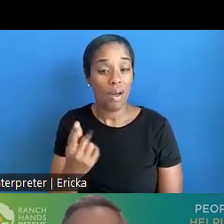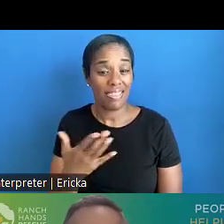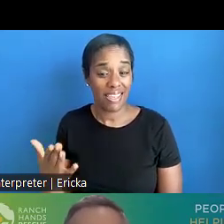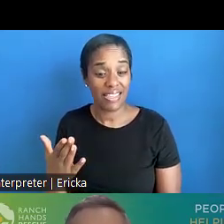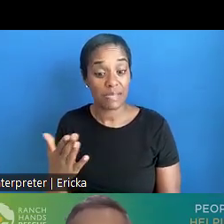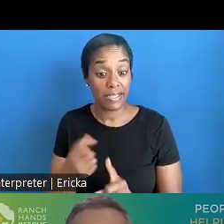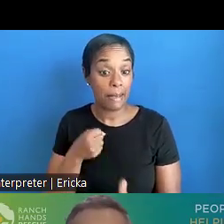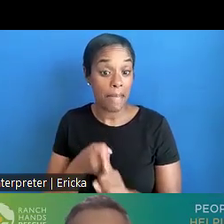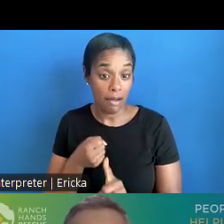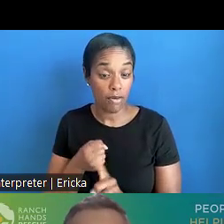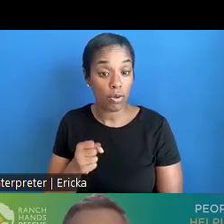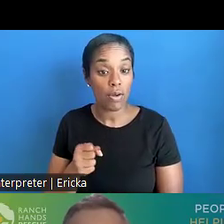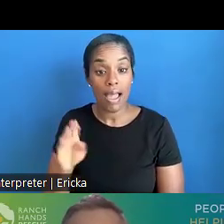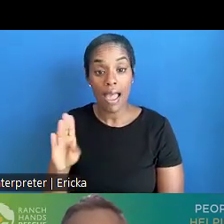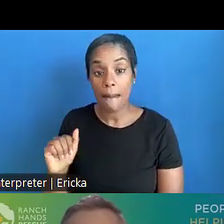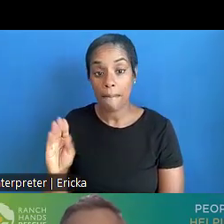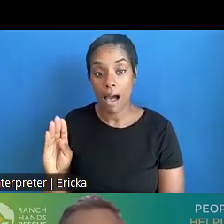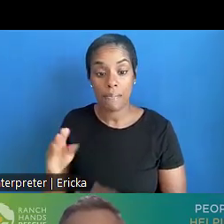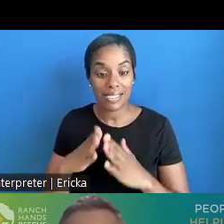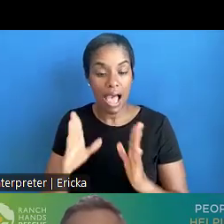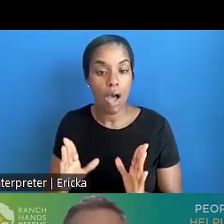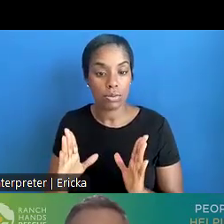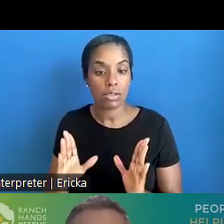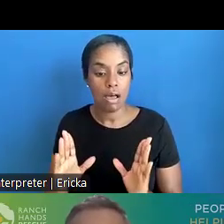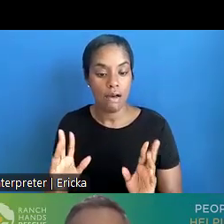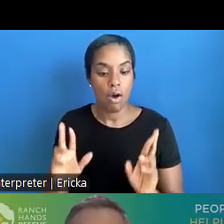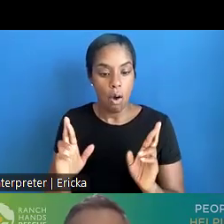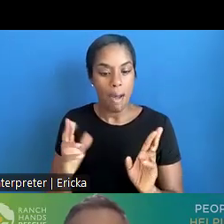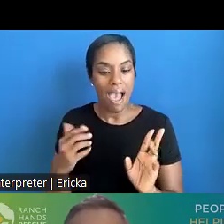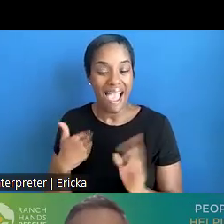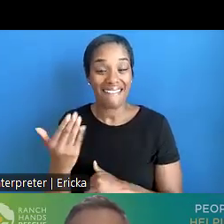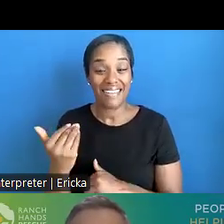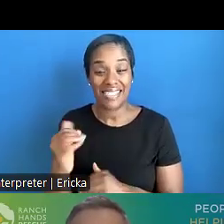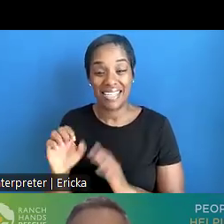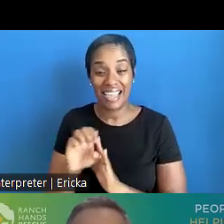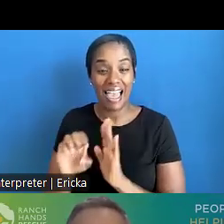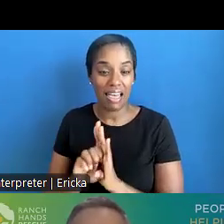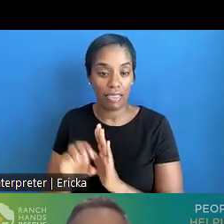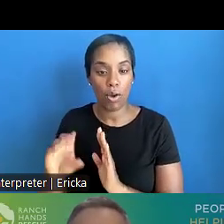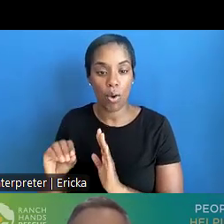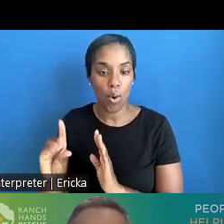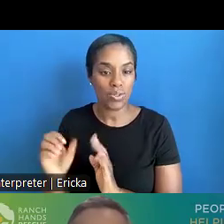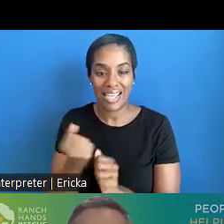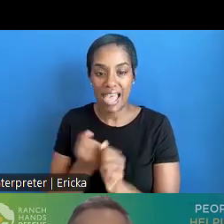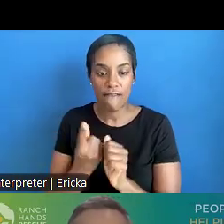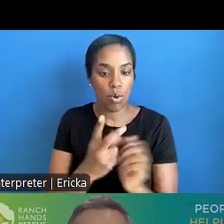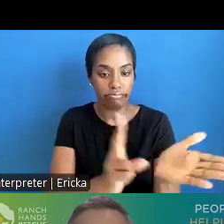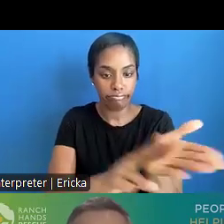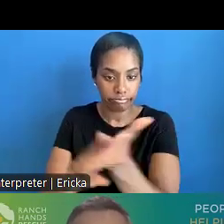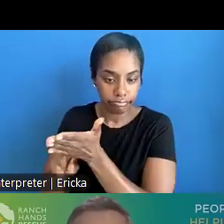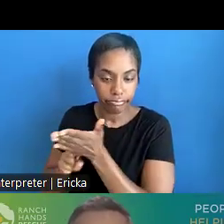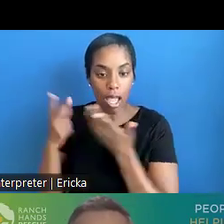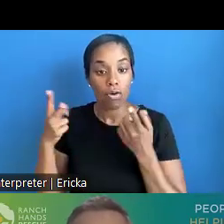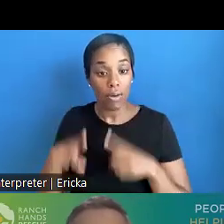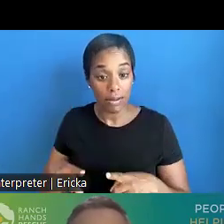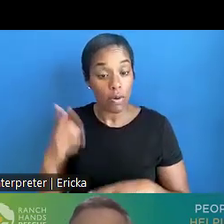I established a 15 ethical codes that everybody signs off on and agrees to because it was my way of